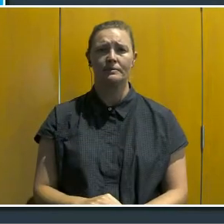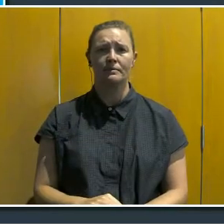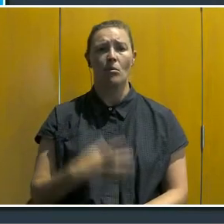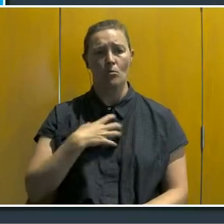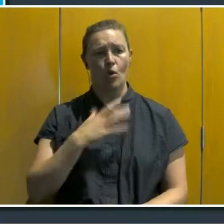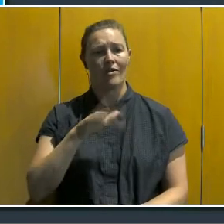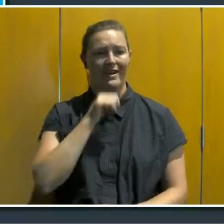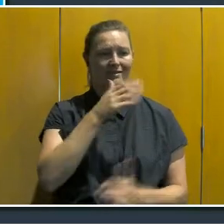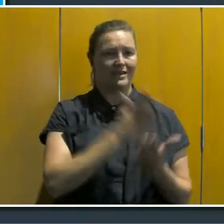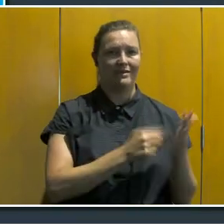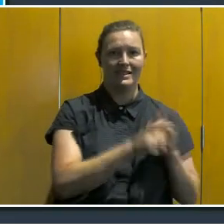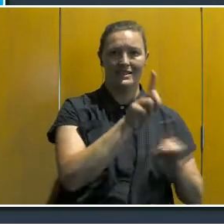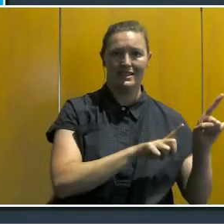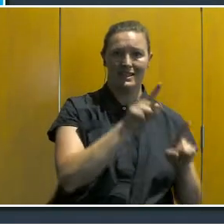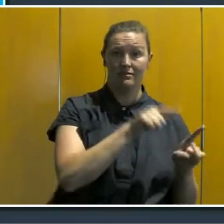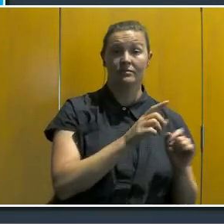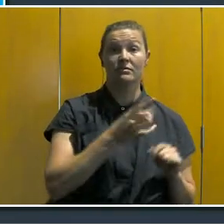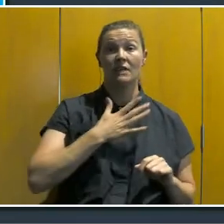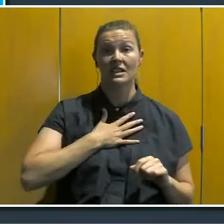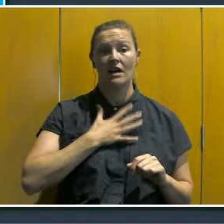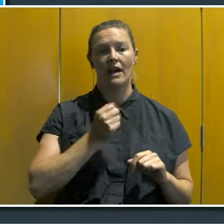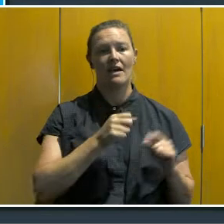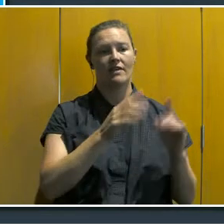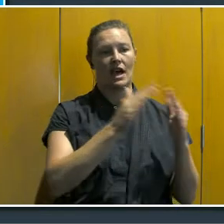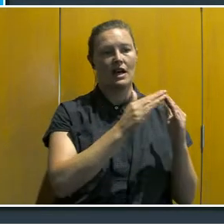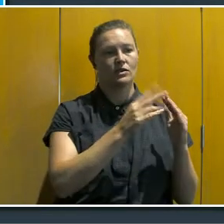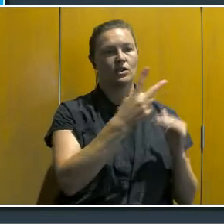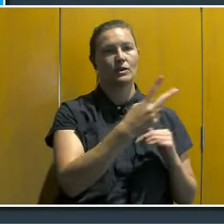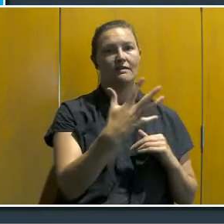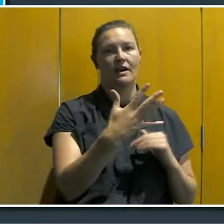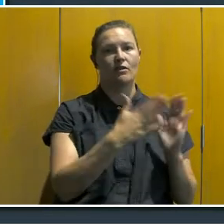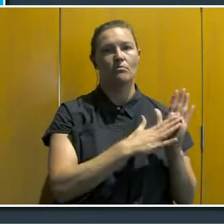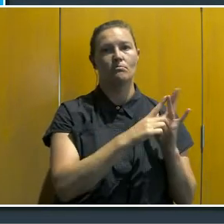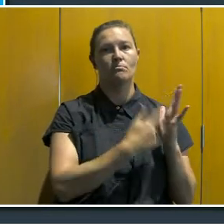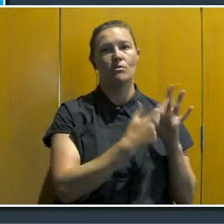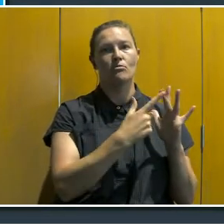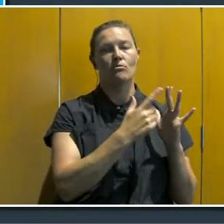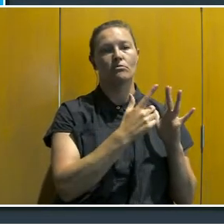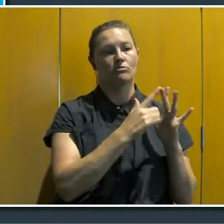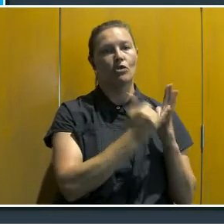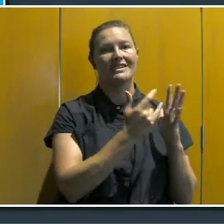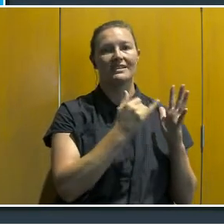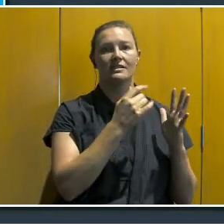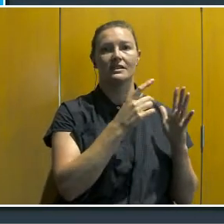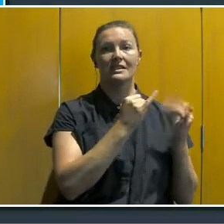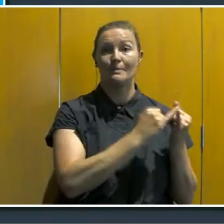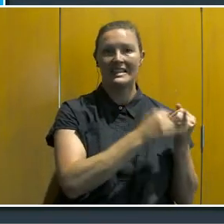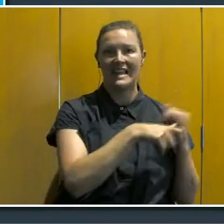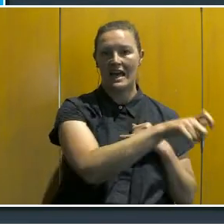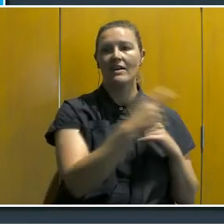significantly more than if we're in the city. Now, I've got a property at 25 Morris Spence Avenue. Four people live there. I've got a property